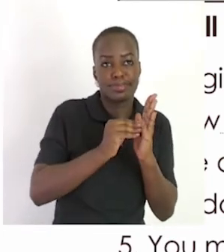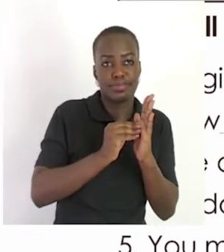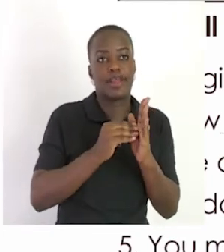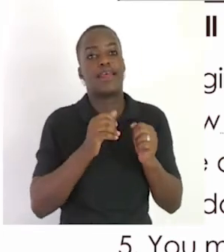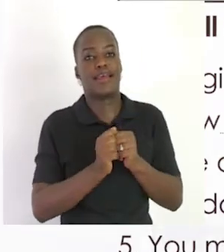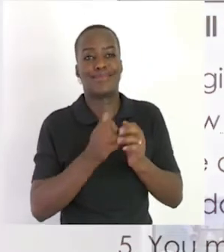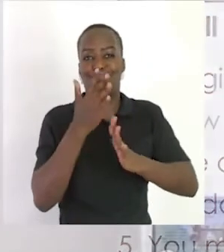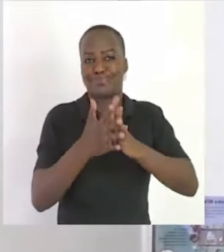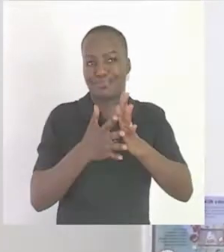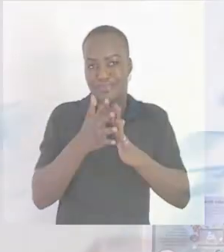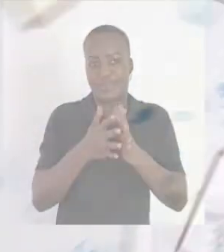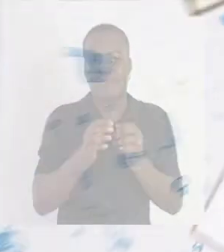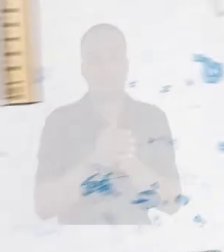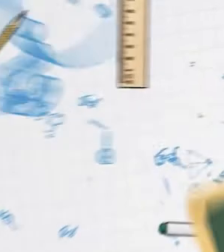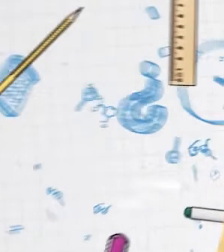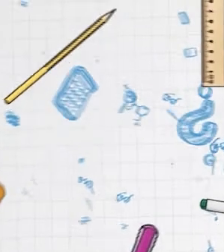you are done.